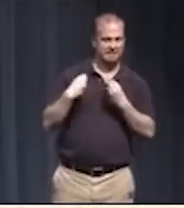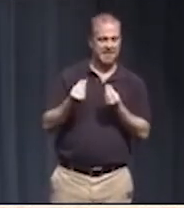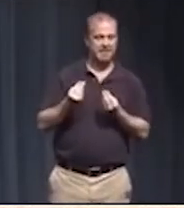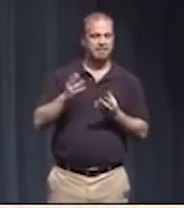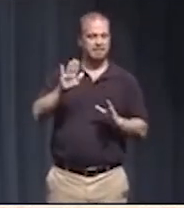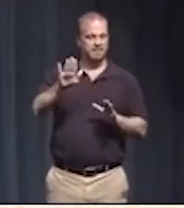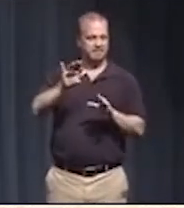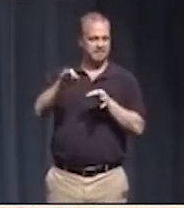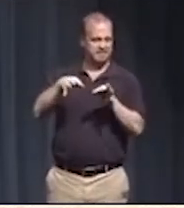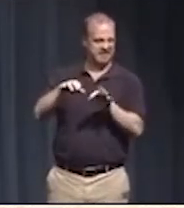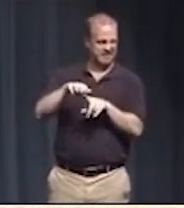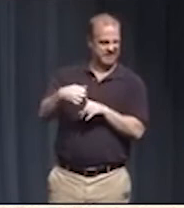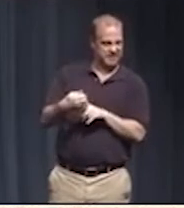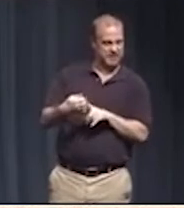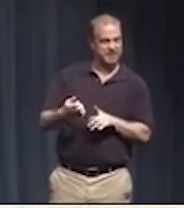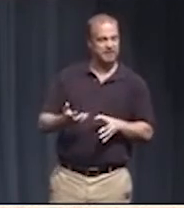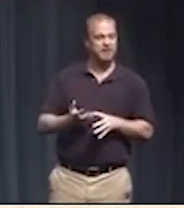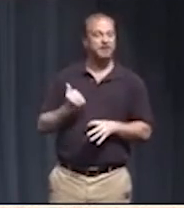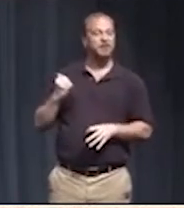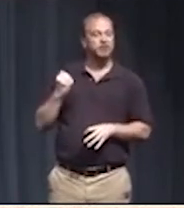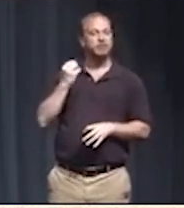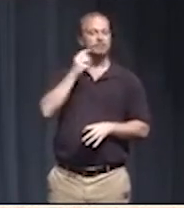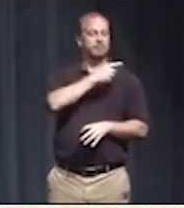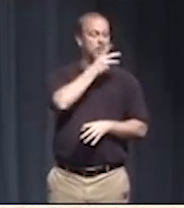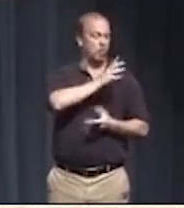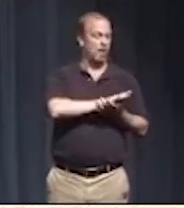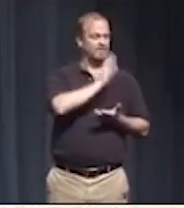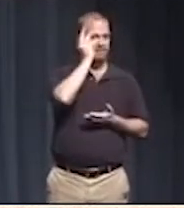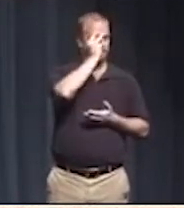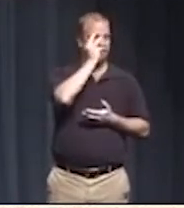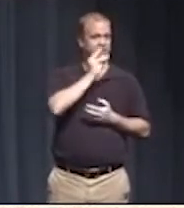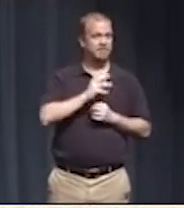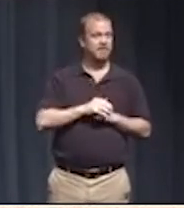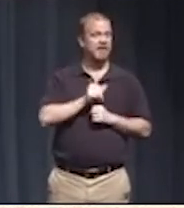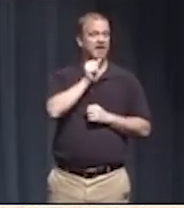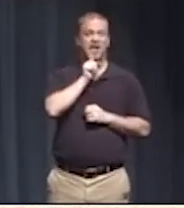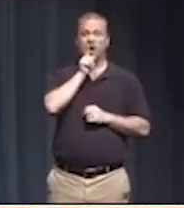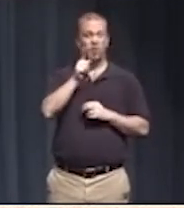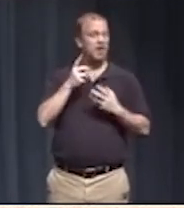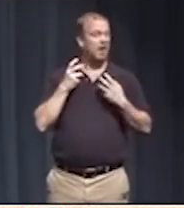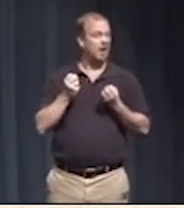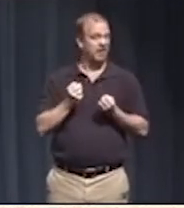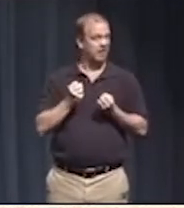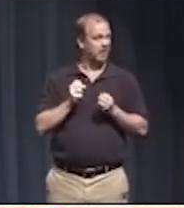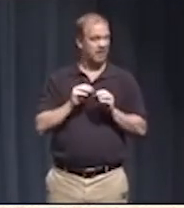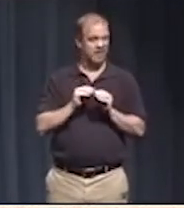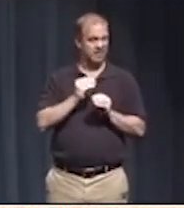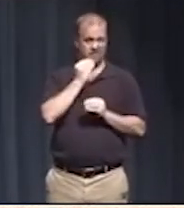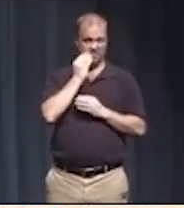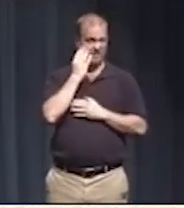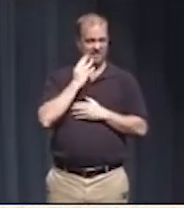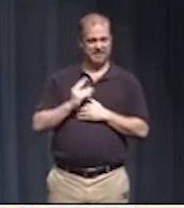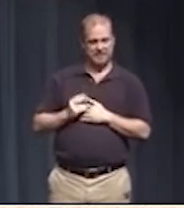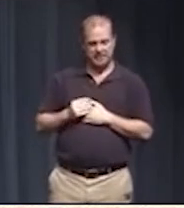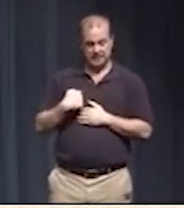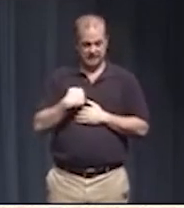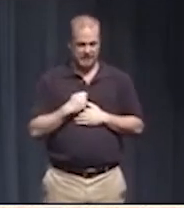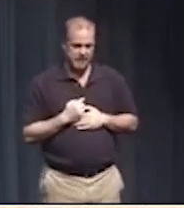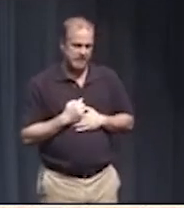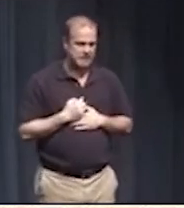situation. And she thought about it, and she said, you know, it's really not a particularly healthy breakfast, is it? And I'm going, no, it really